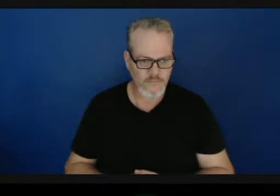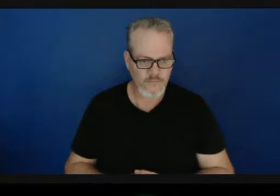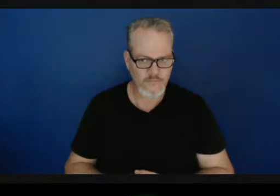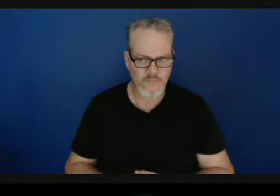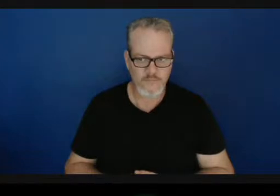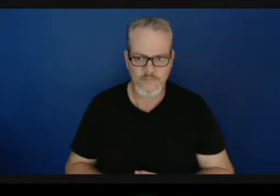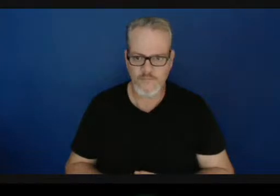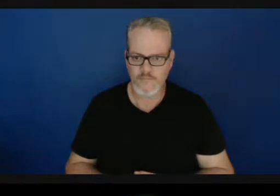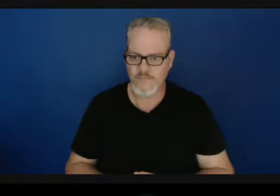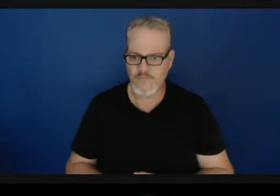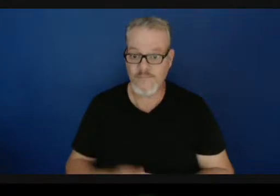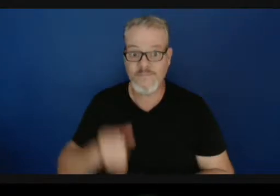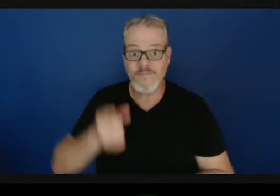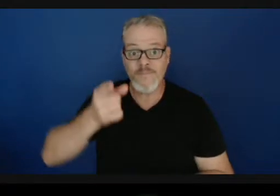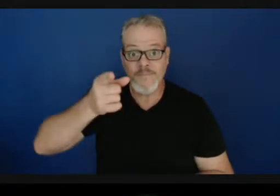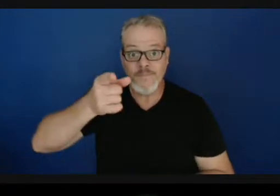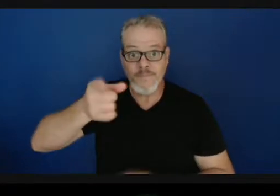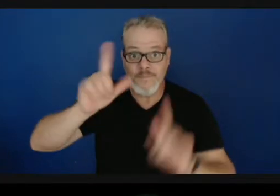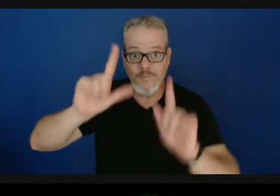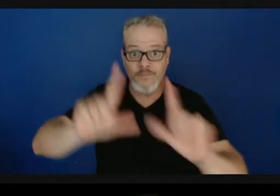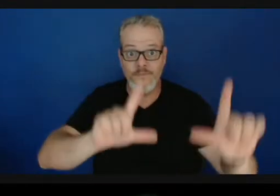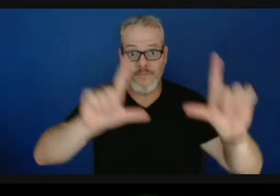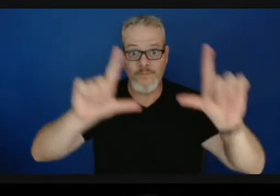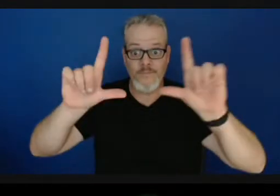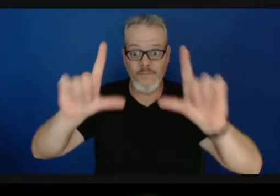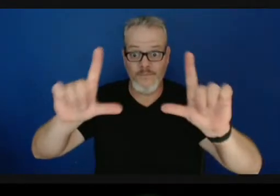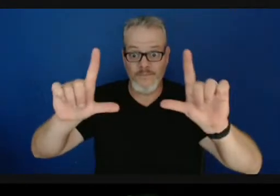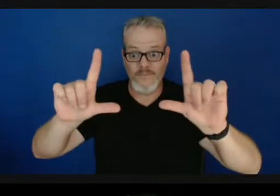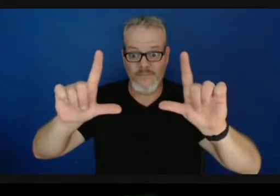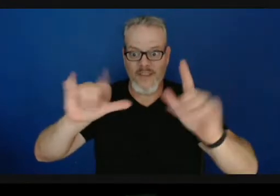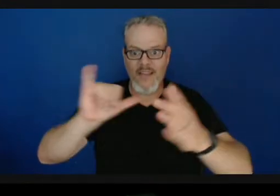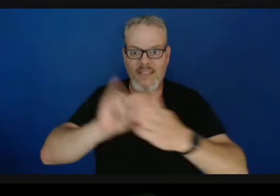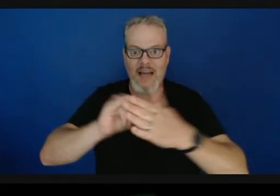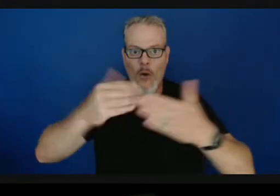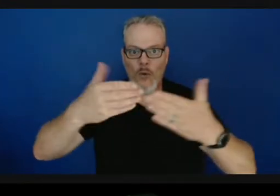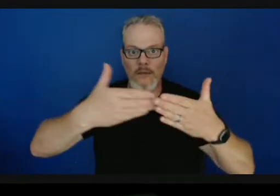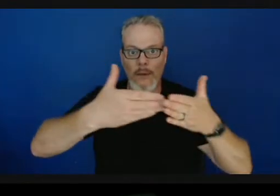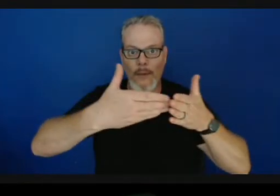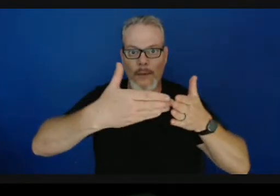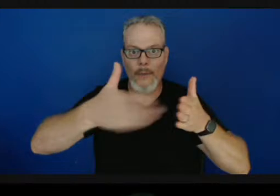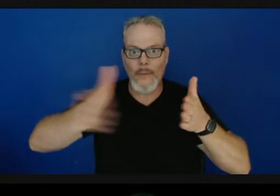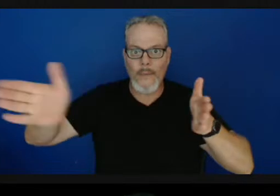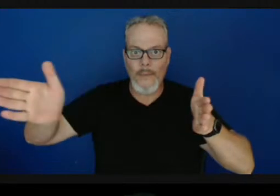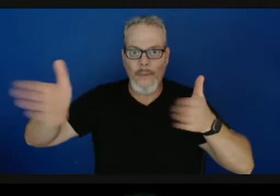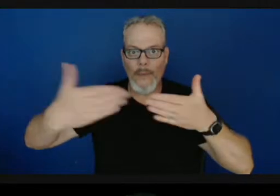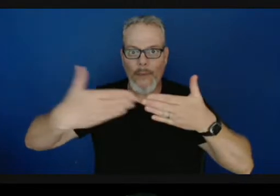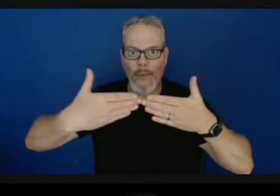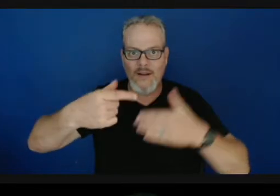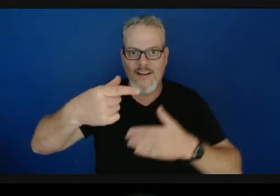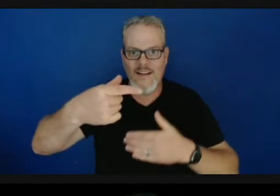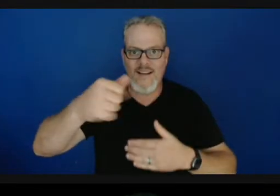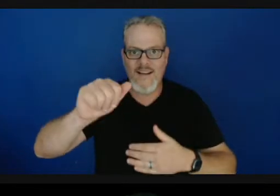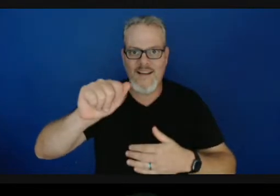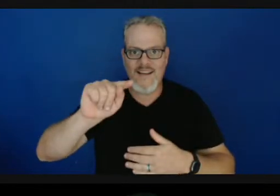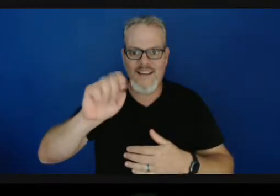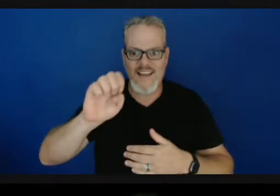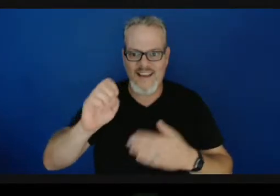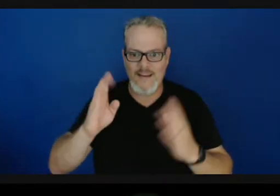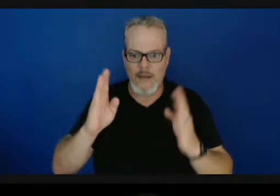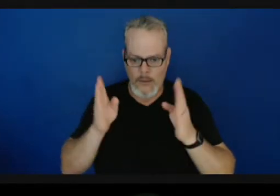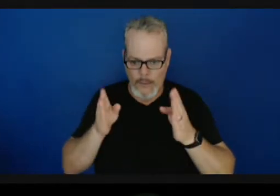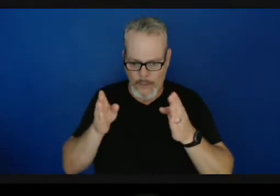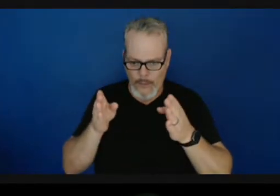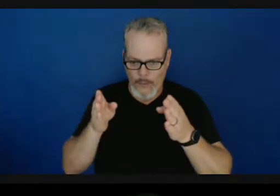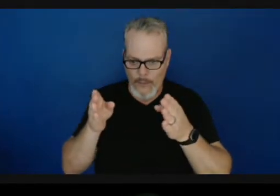this was the scene of a gate that I was at my parents' house that was just off this driveway to the